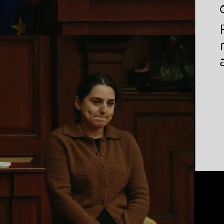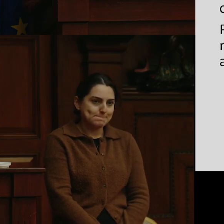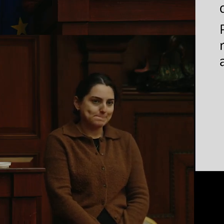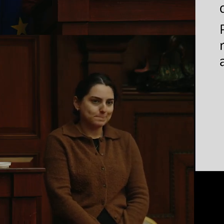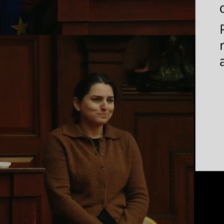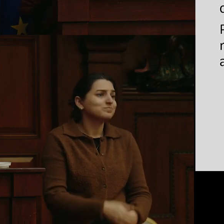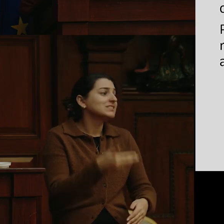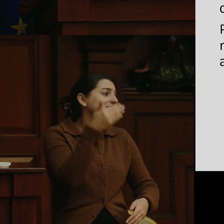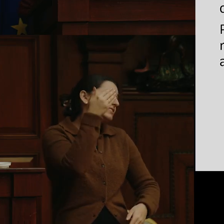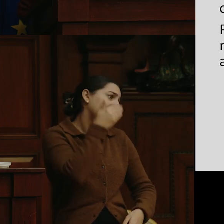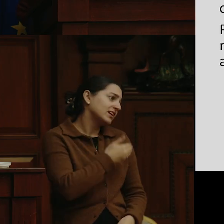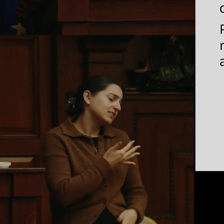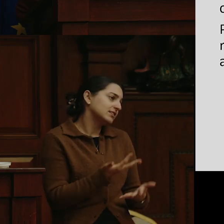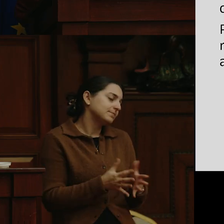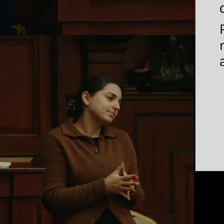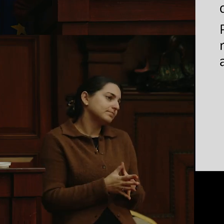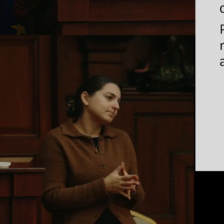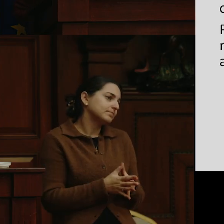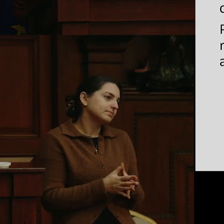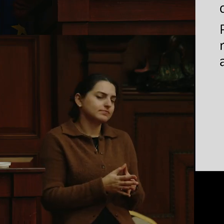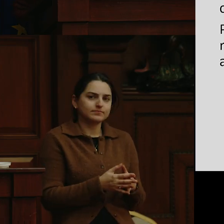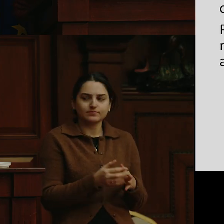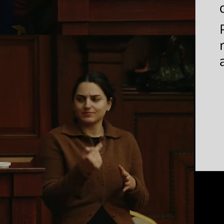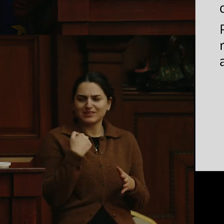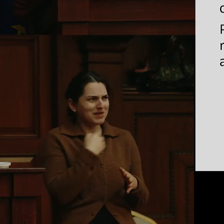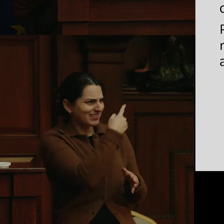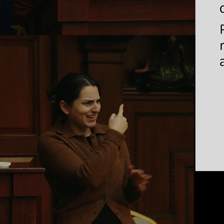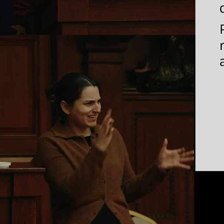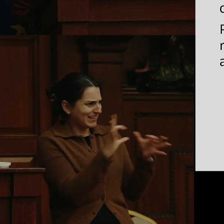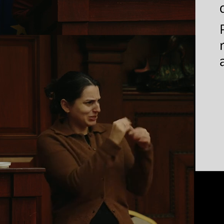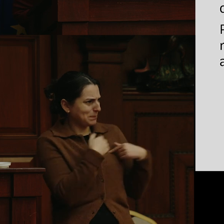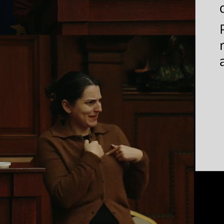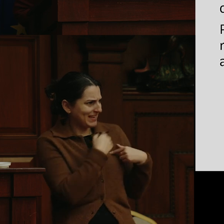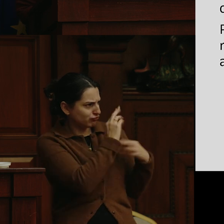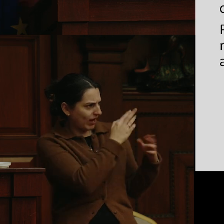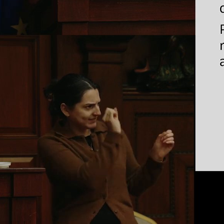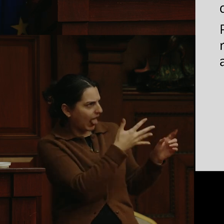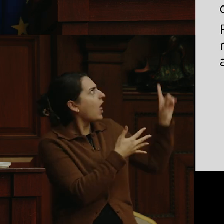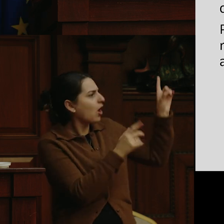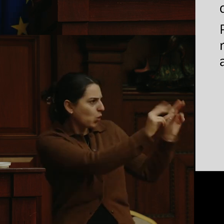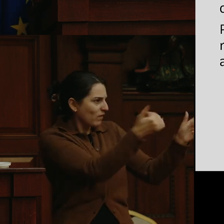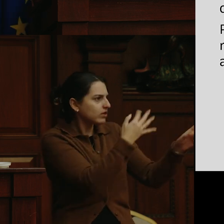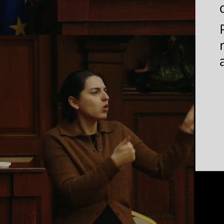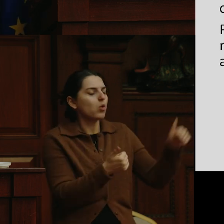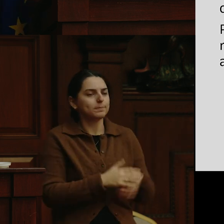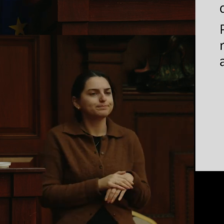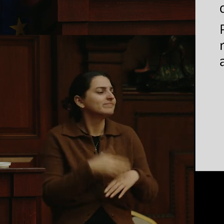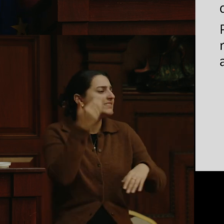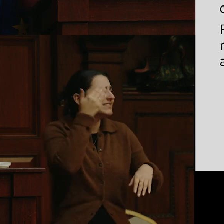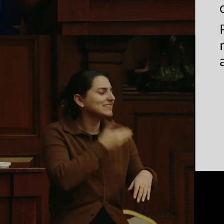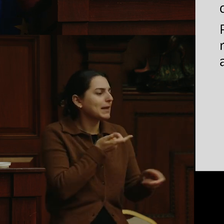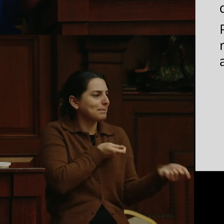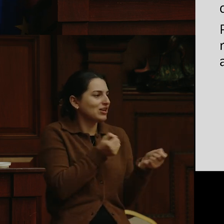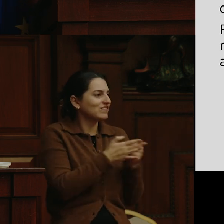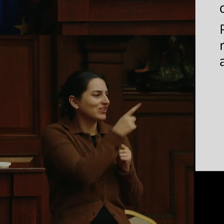But unfortunately, am I one step out of kilter on that? No? No? Okay. Unfortunately, the